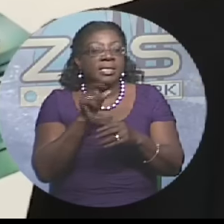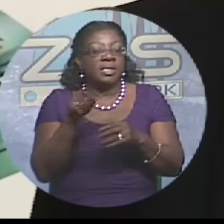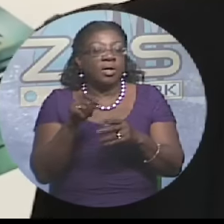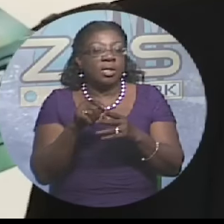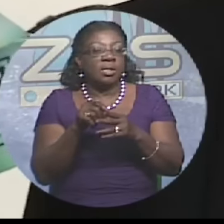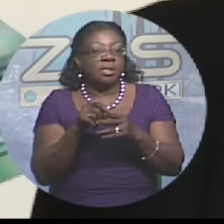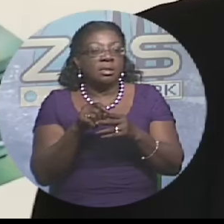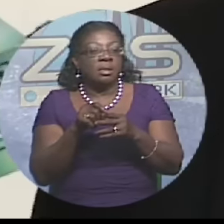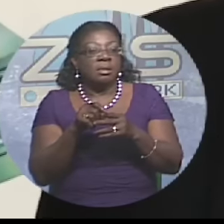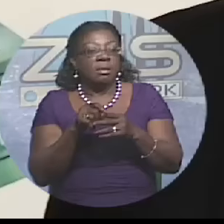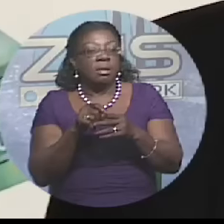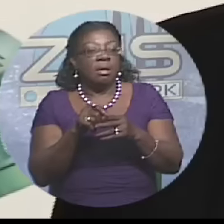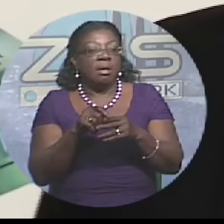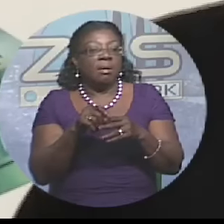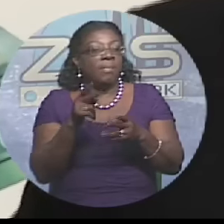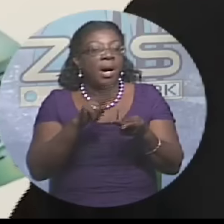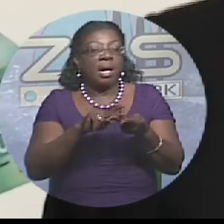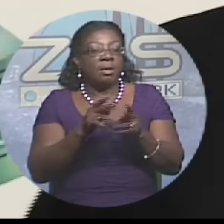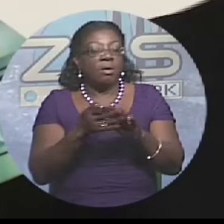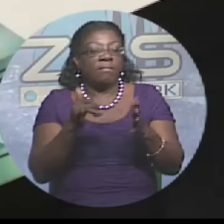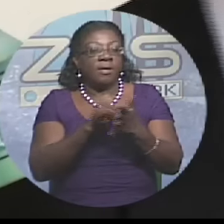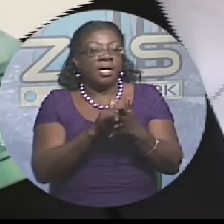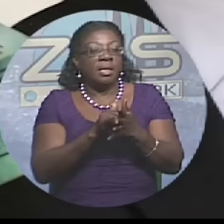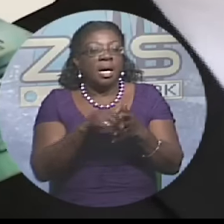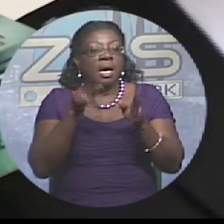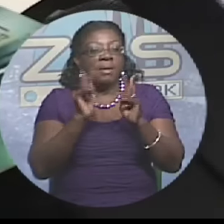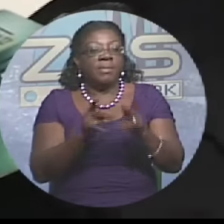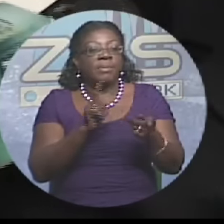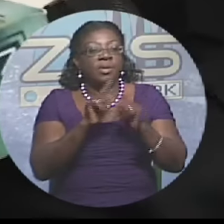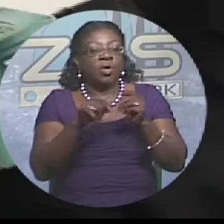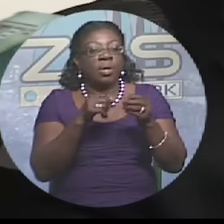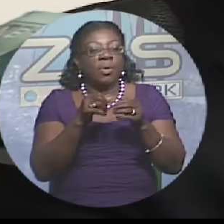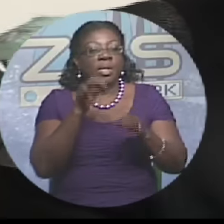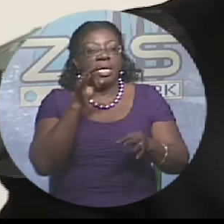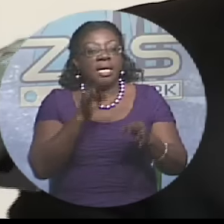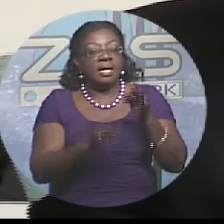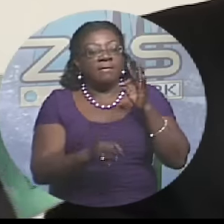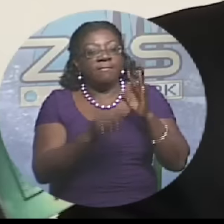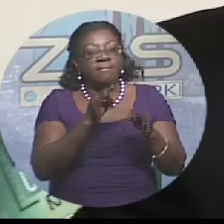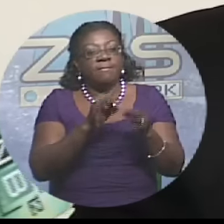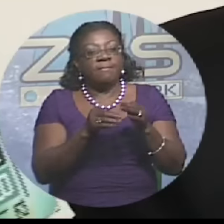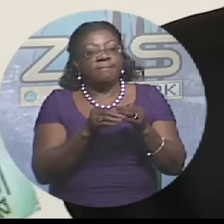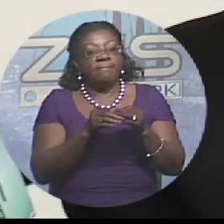to the thing. And people are talking about if the